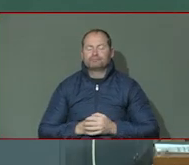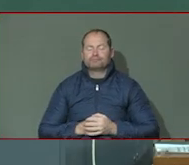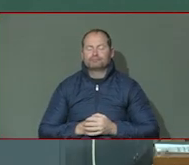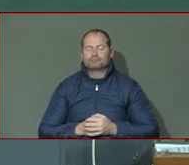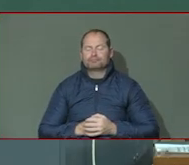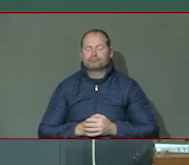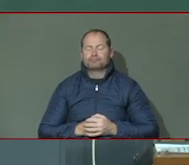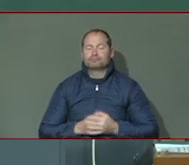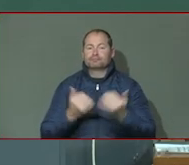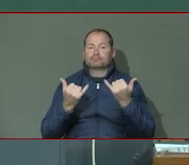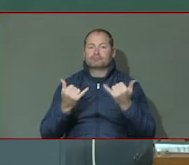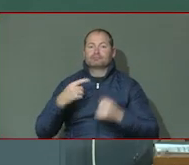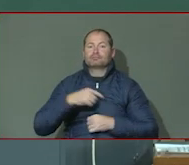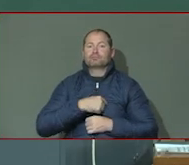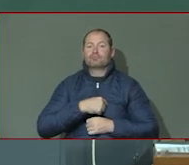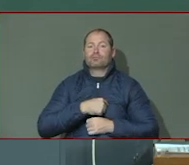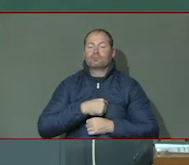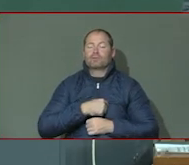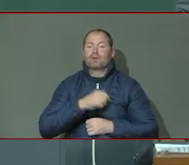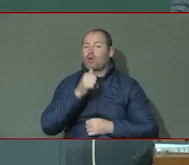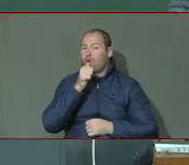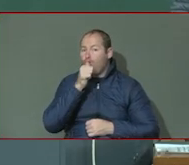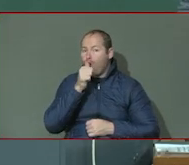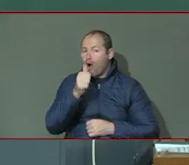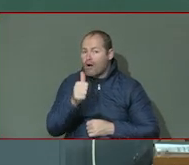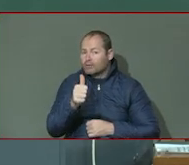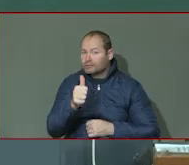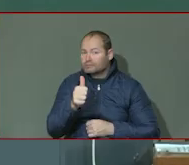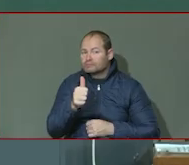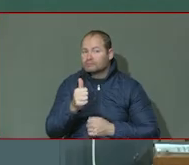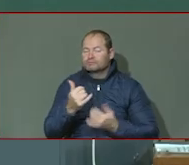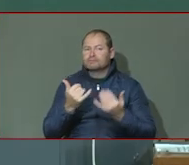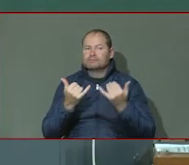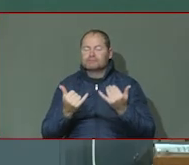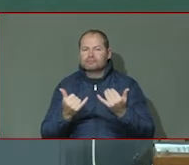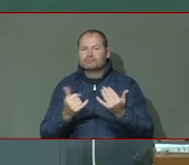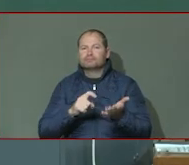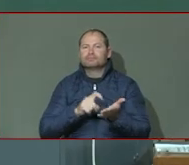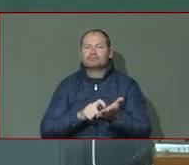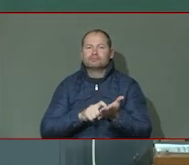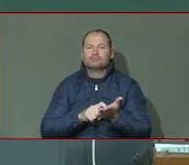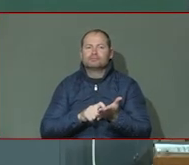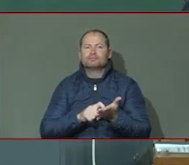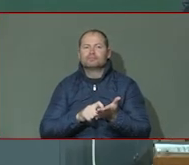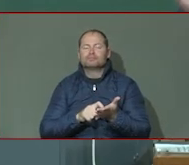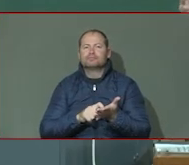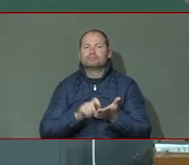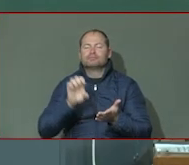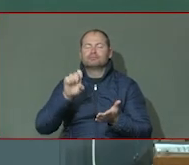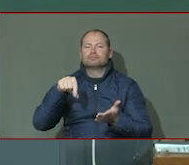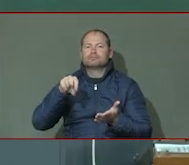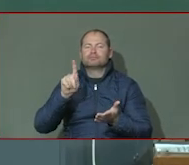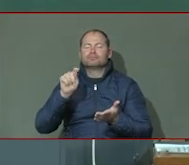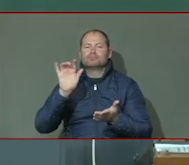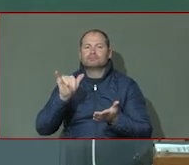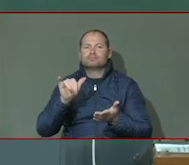we answer this question and we use, let's say, debt equity, we must give the ratio for both